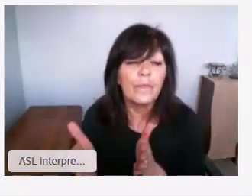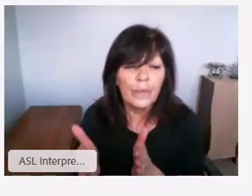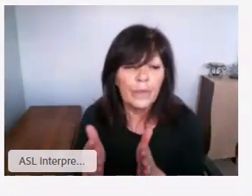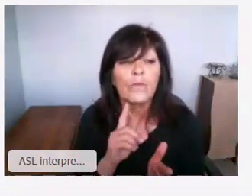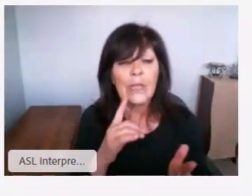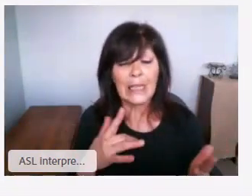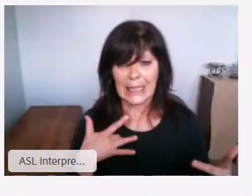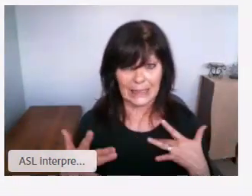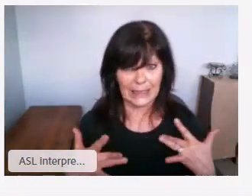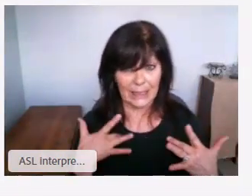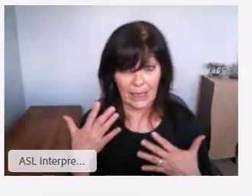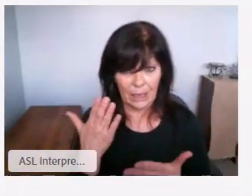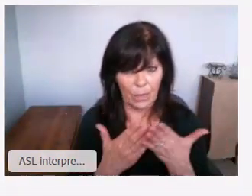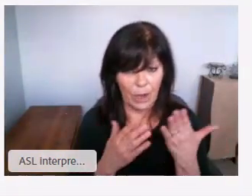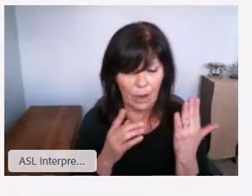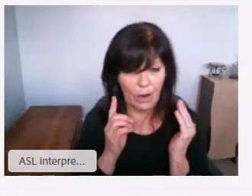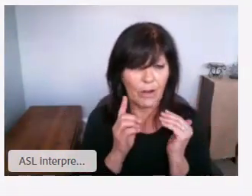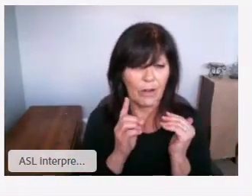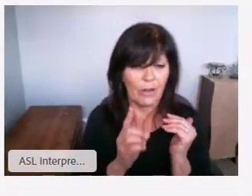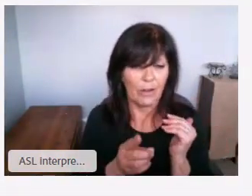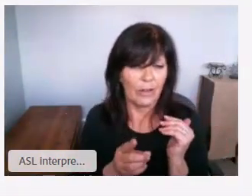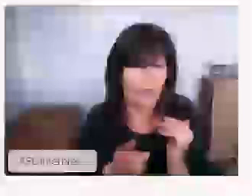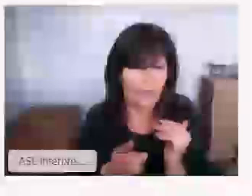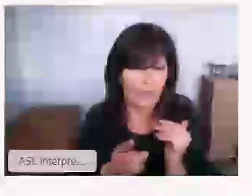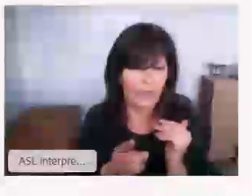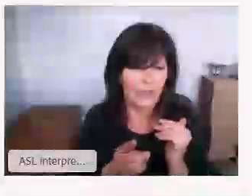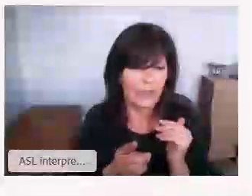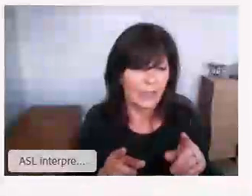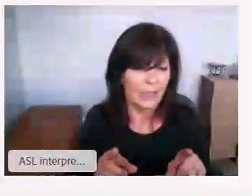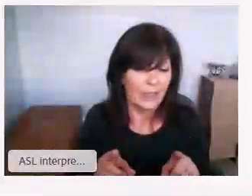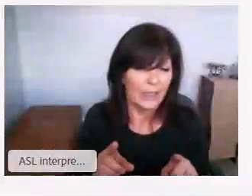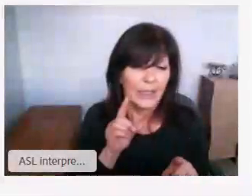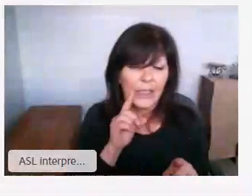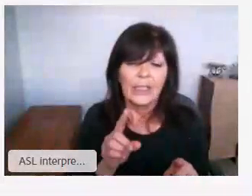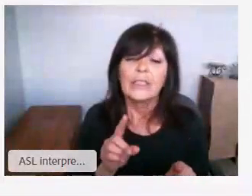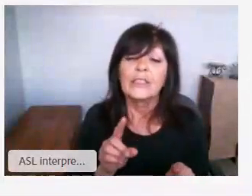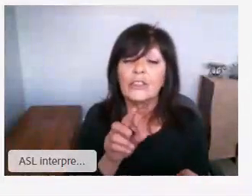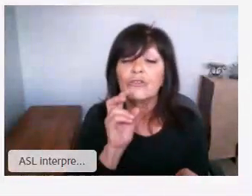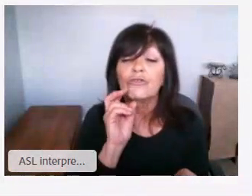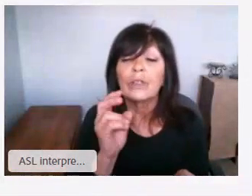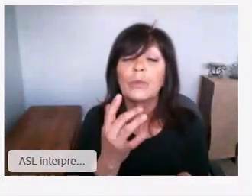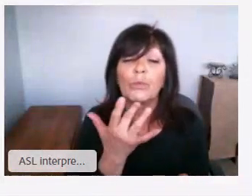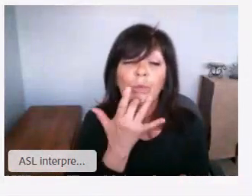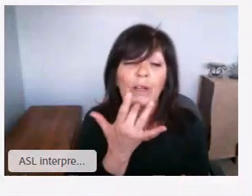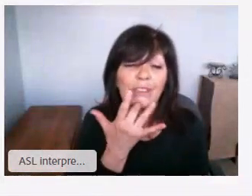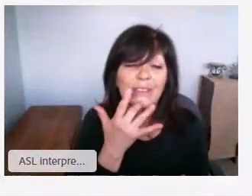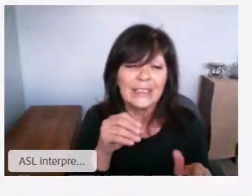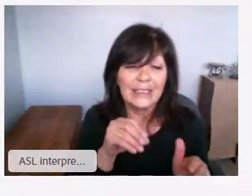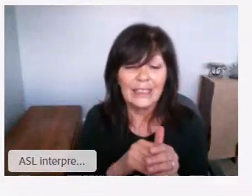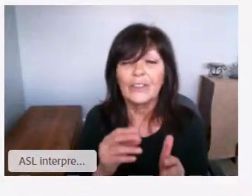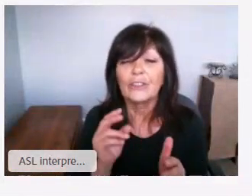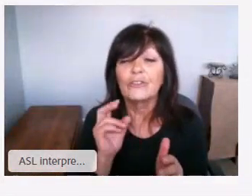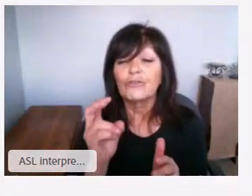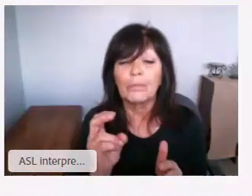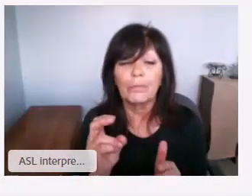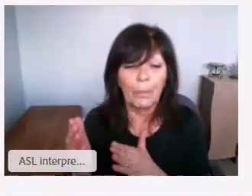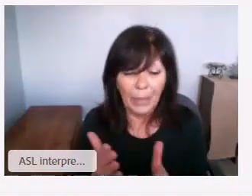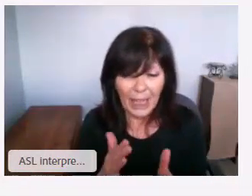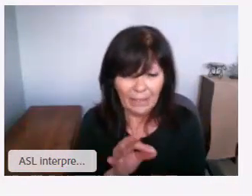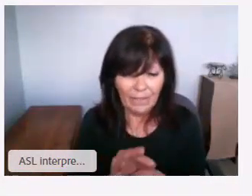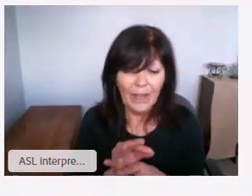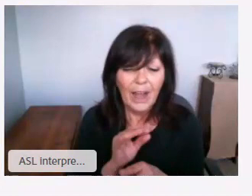exciting part of the setup of the app is also our trip preferences there within the trip planning functions, which provide a lot of